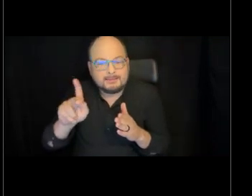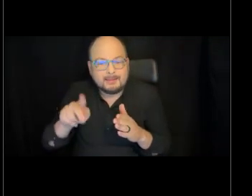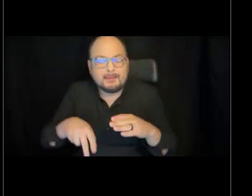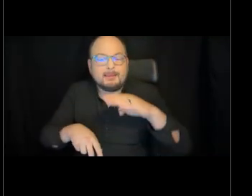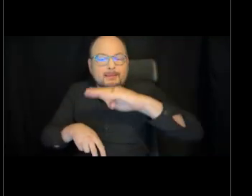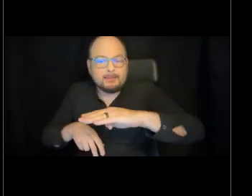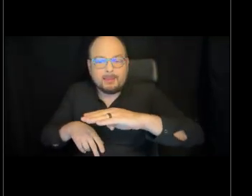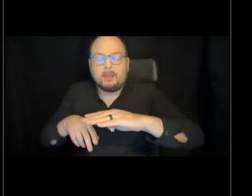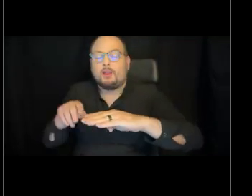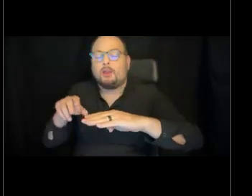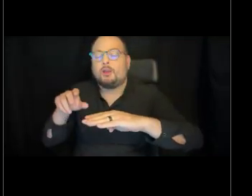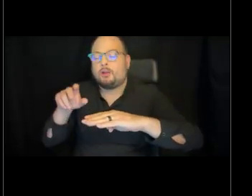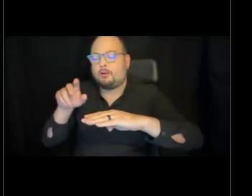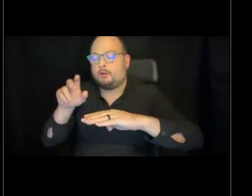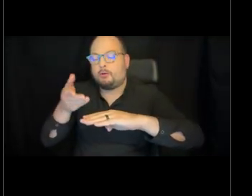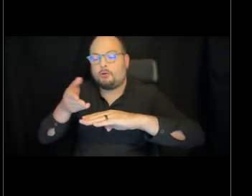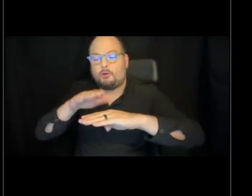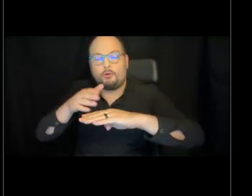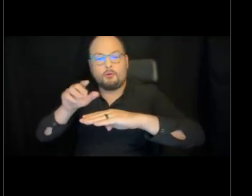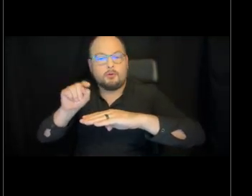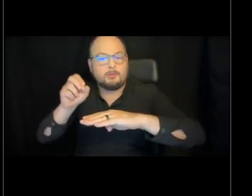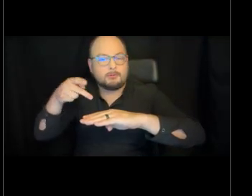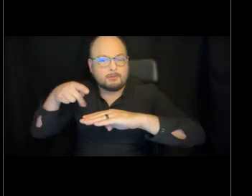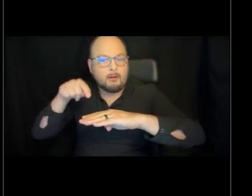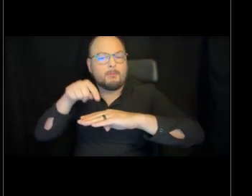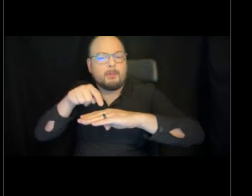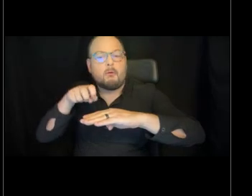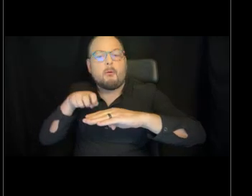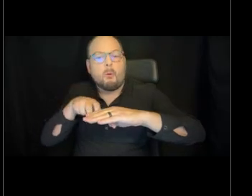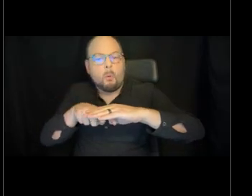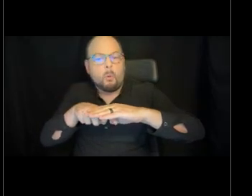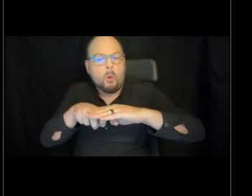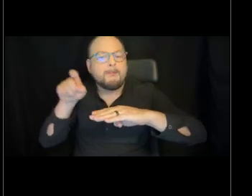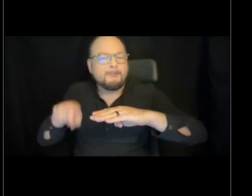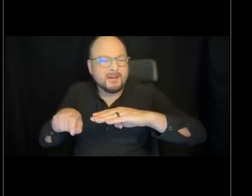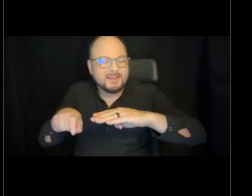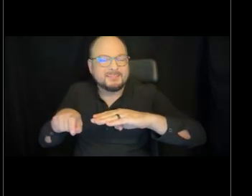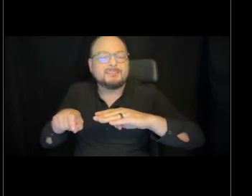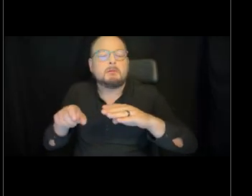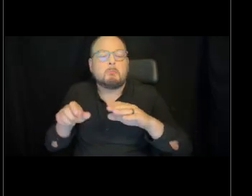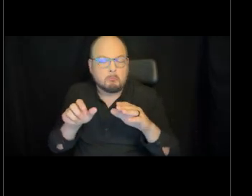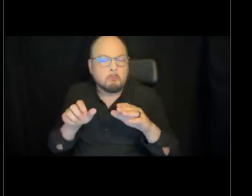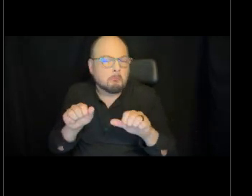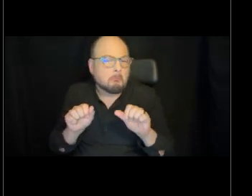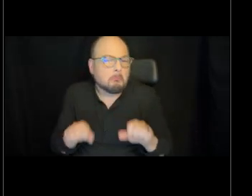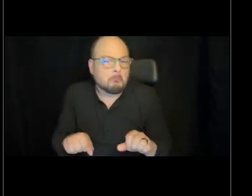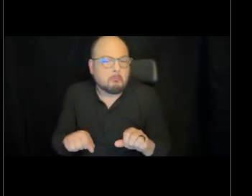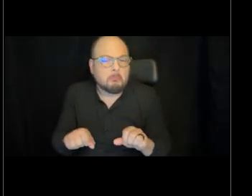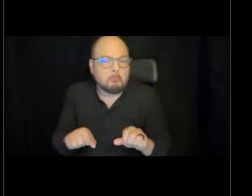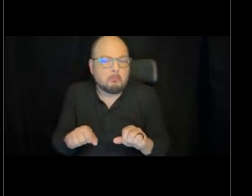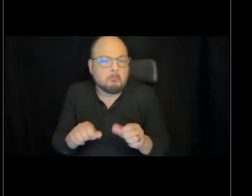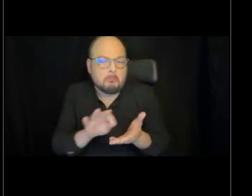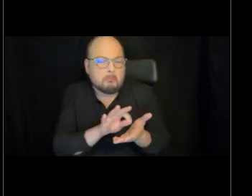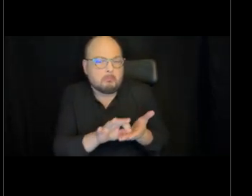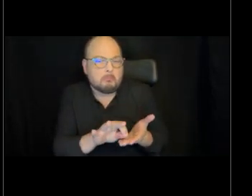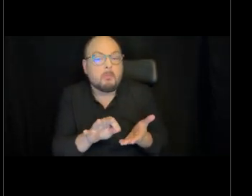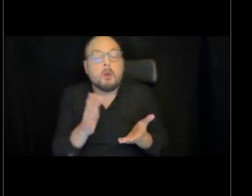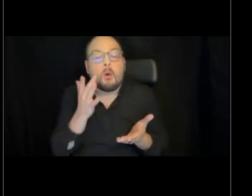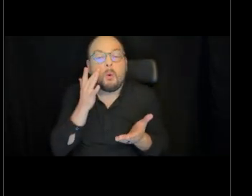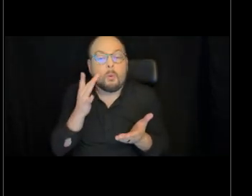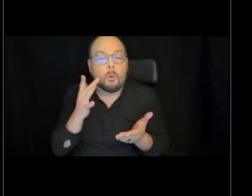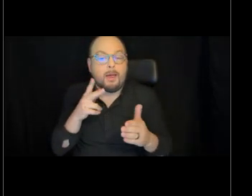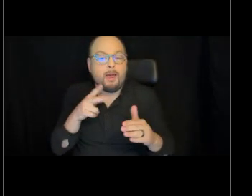can appear identical to those that lack this additional feature, since knee space can be